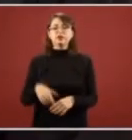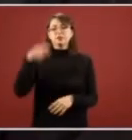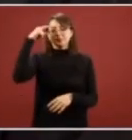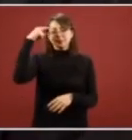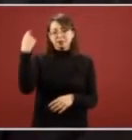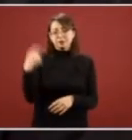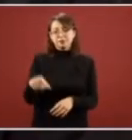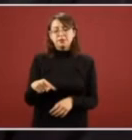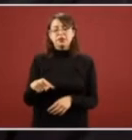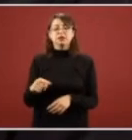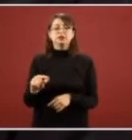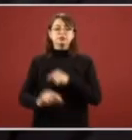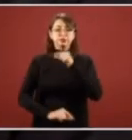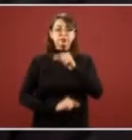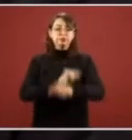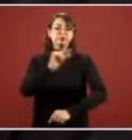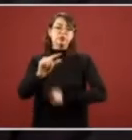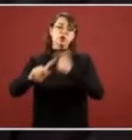reconstruir